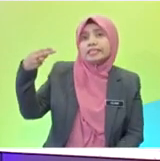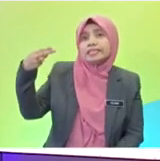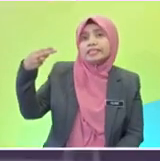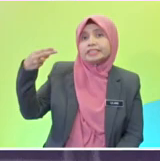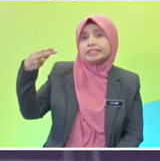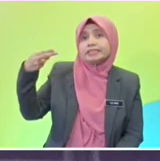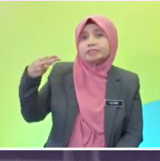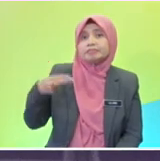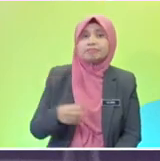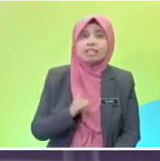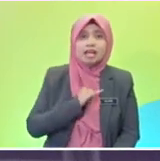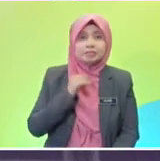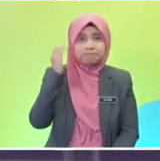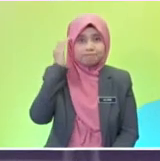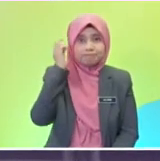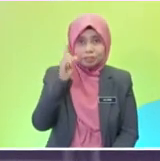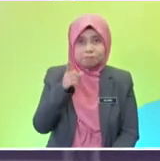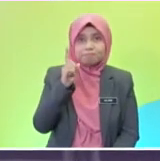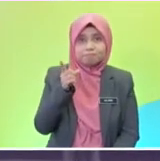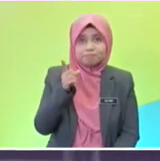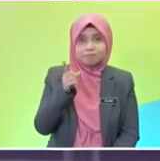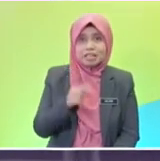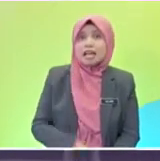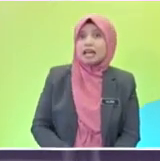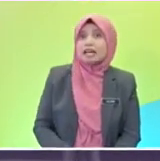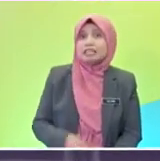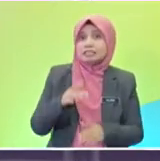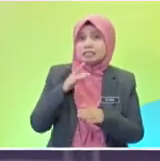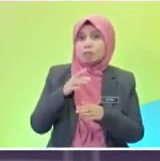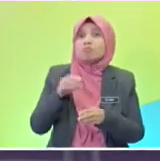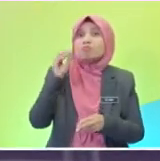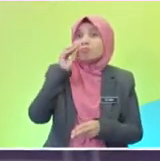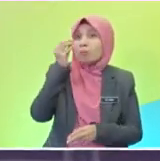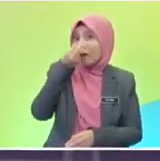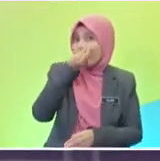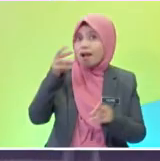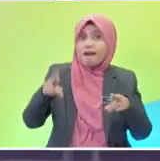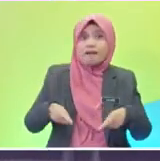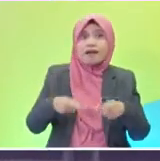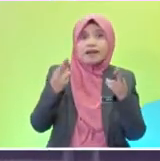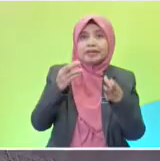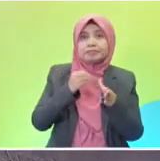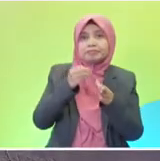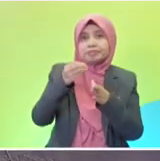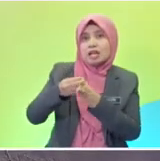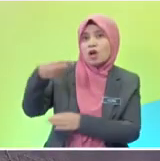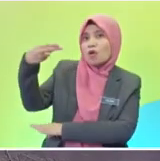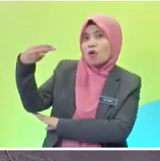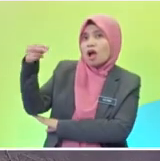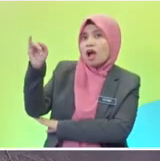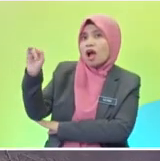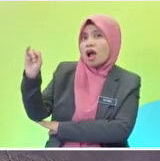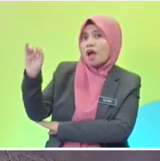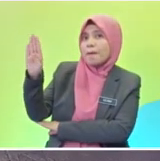Okay, I know this one, teacher. I know pupils know as well. It's the hibiscus. Hibiscus. You are right, Shafika. Wow.